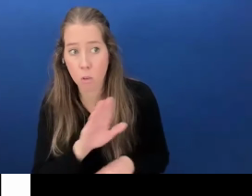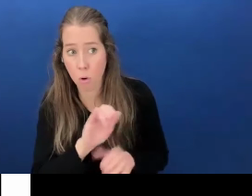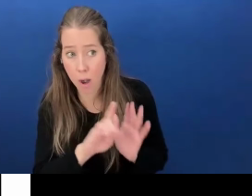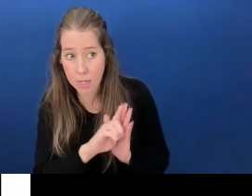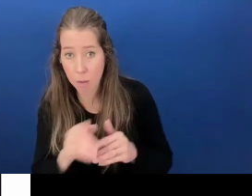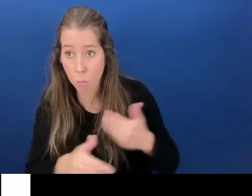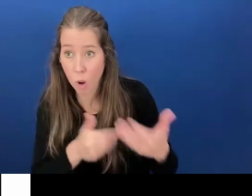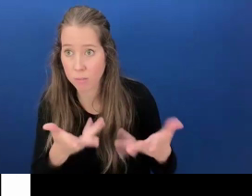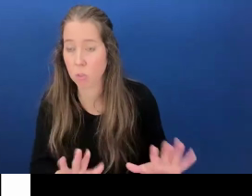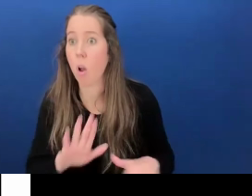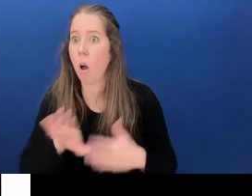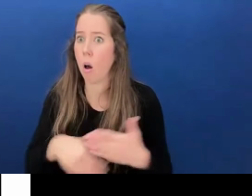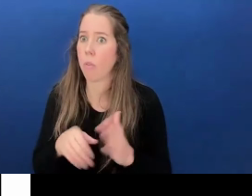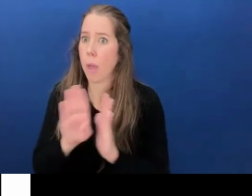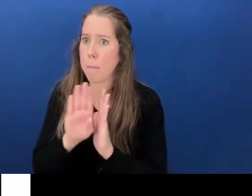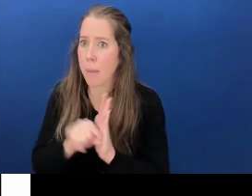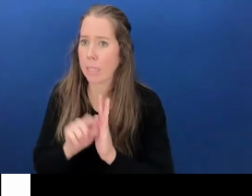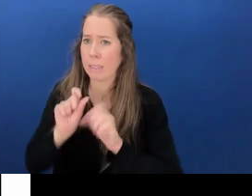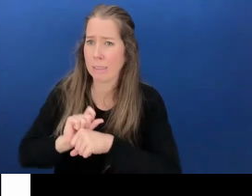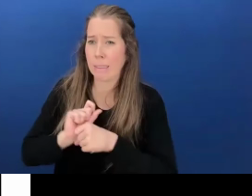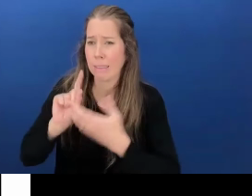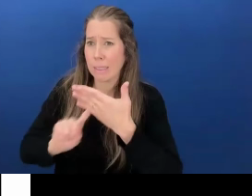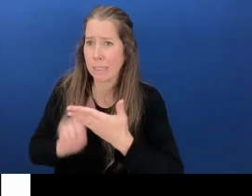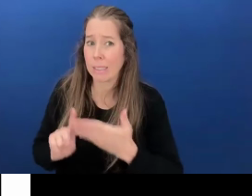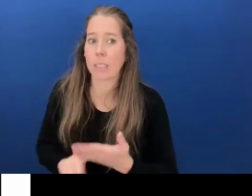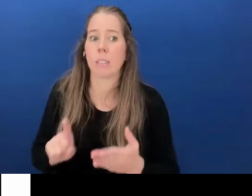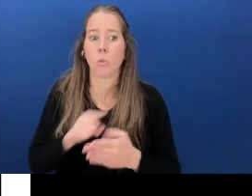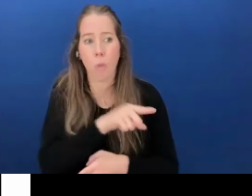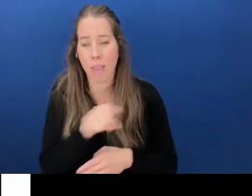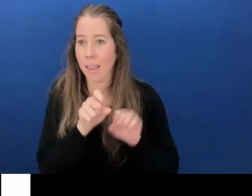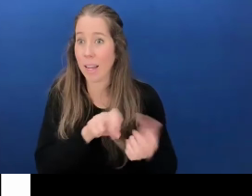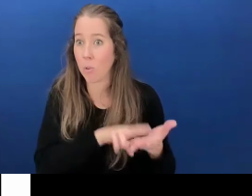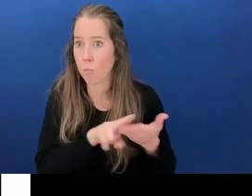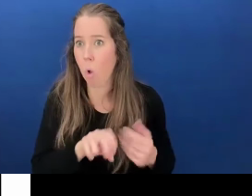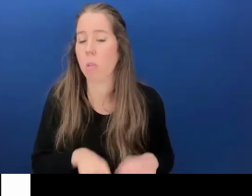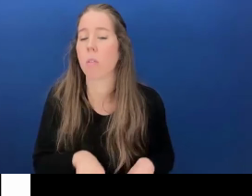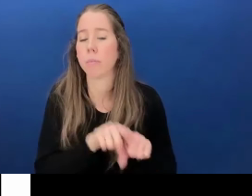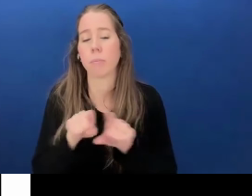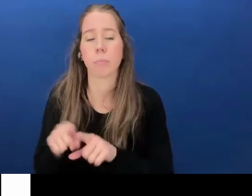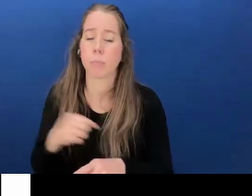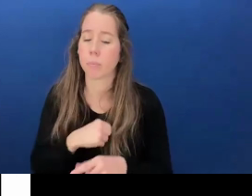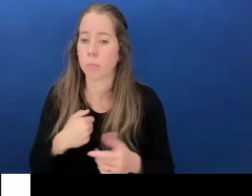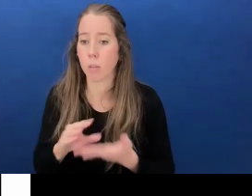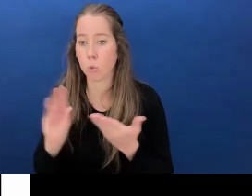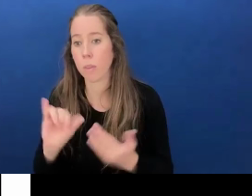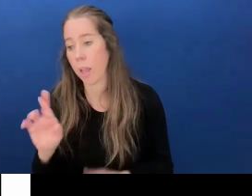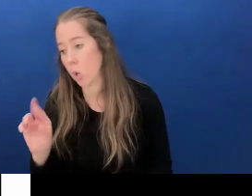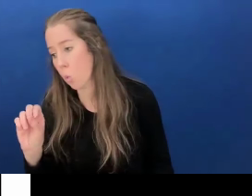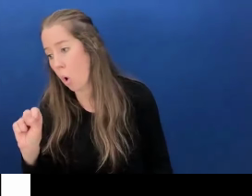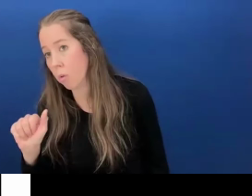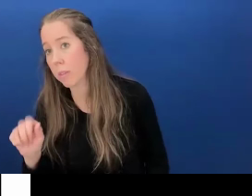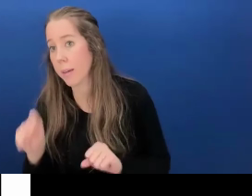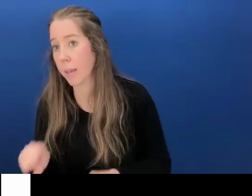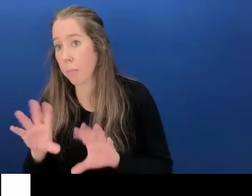all of that background work so that we can help the students get enrolled. And as I mentioned, then we have somebody like Rosa who's able to provide them